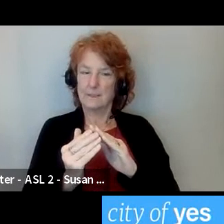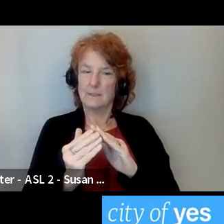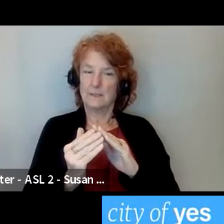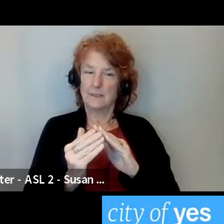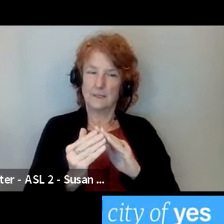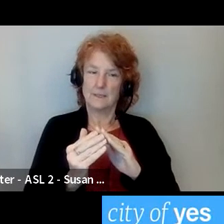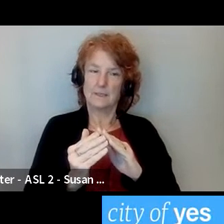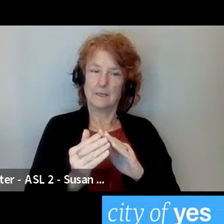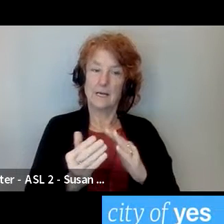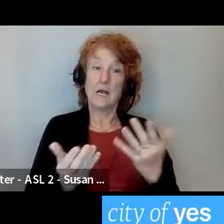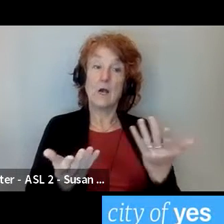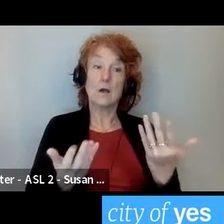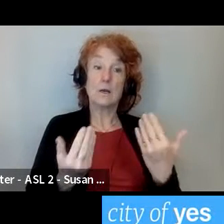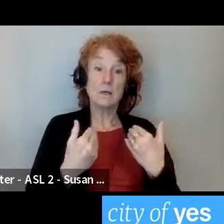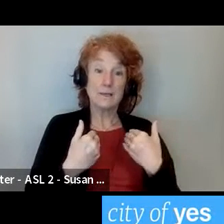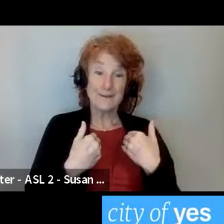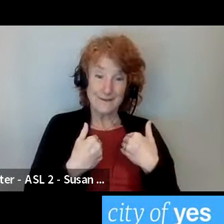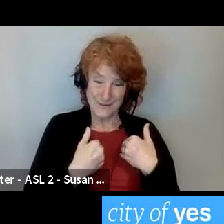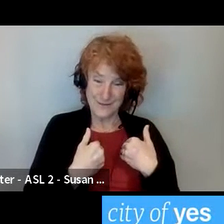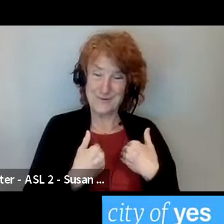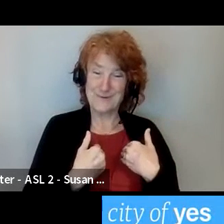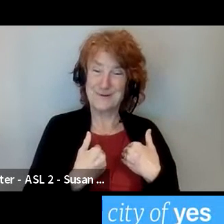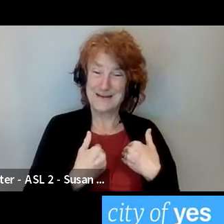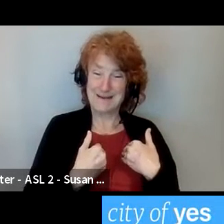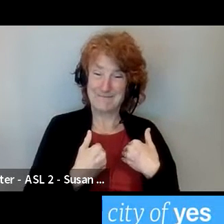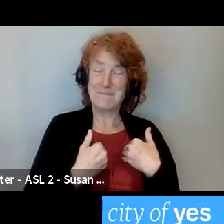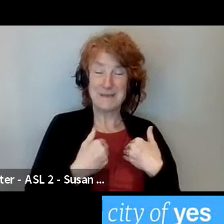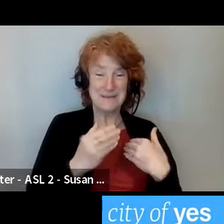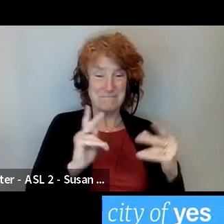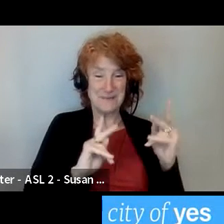people who moved to this community 20,